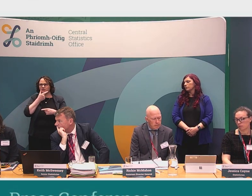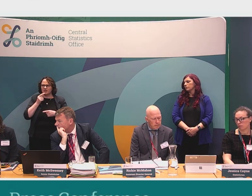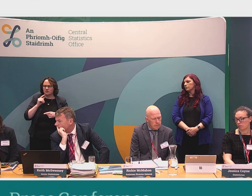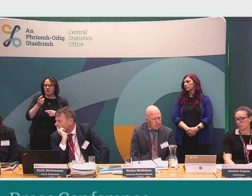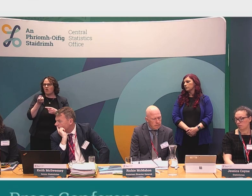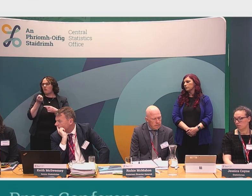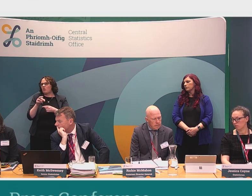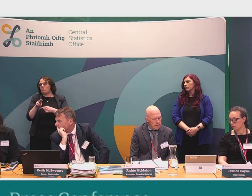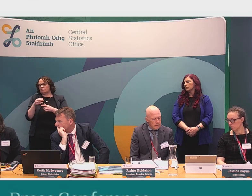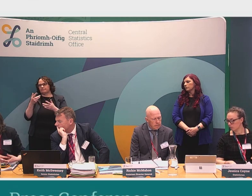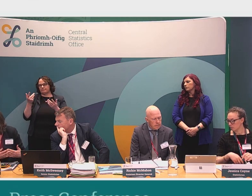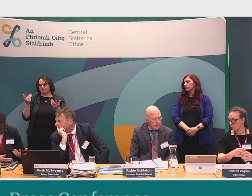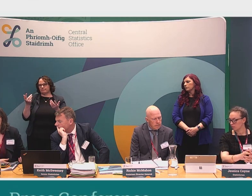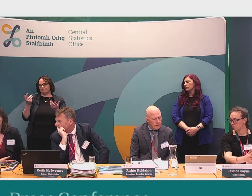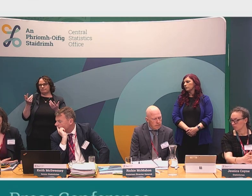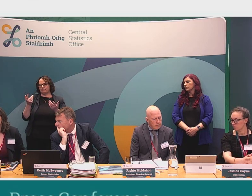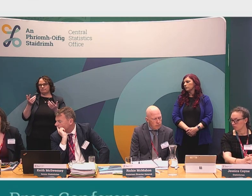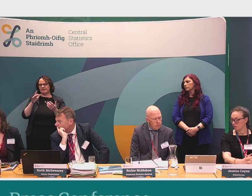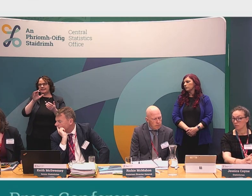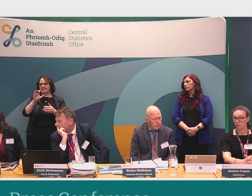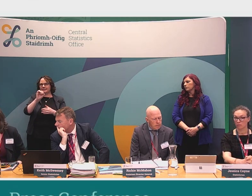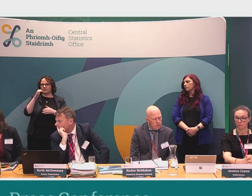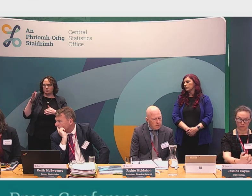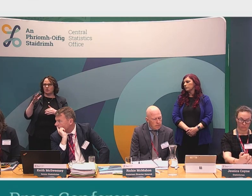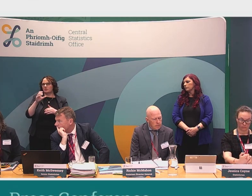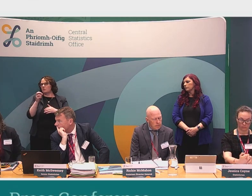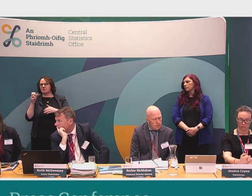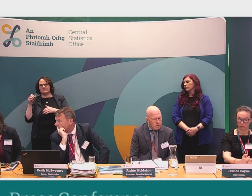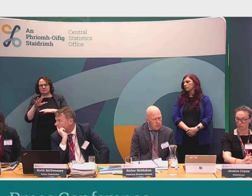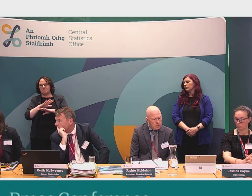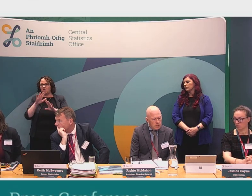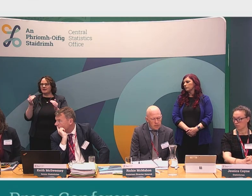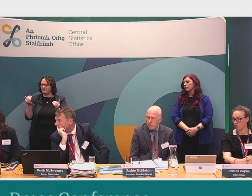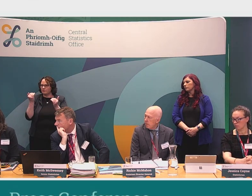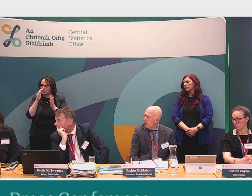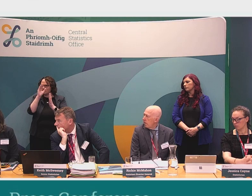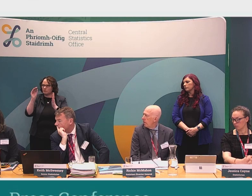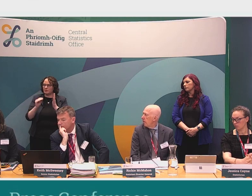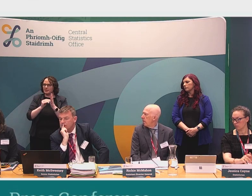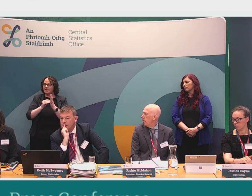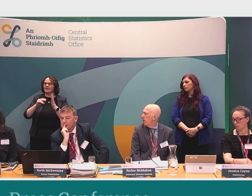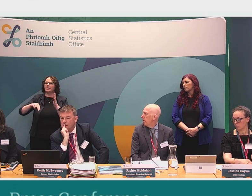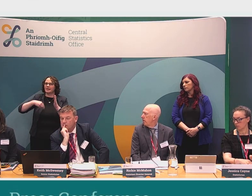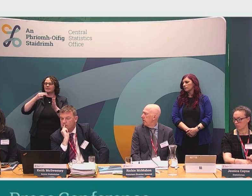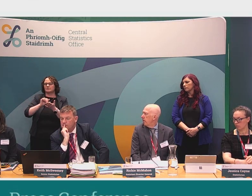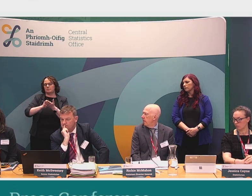maybe you in terms of your sexual orientation as well. So we will have all that information contained in the next